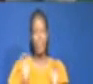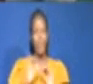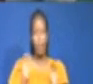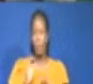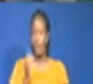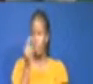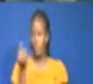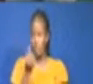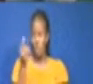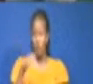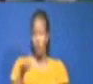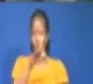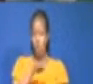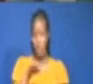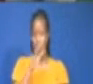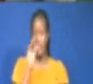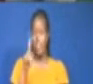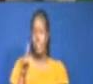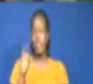in Lovington